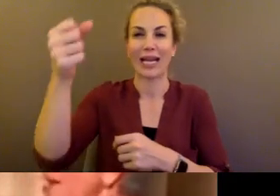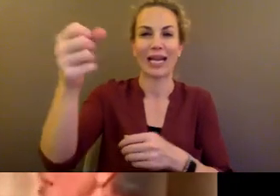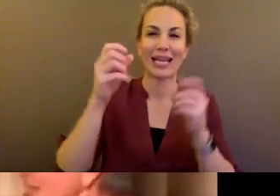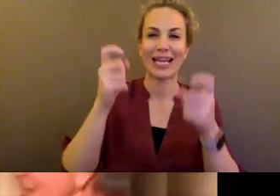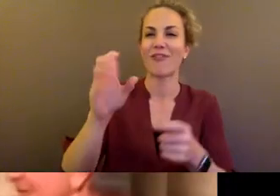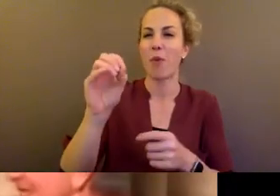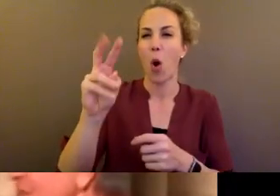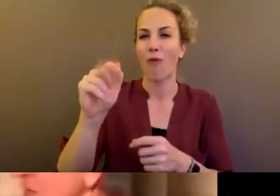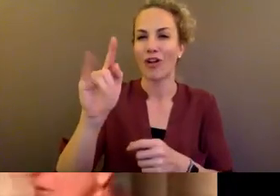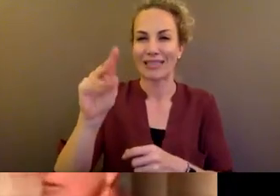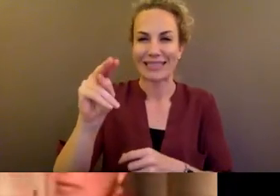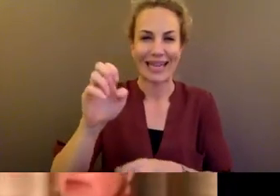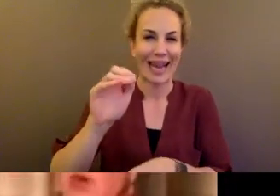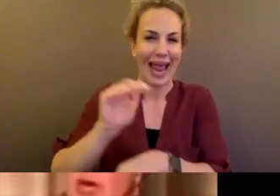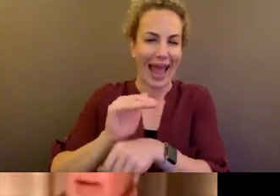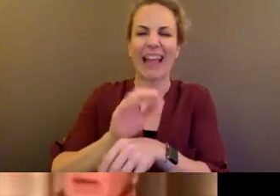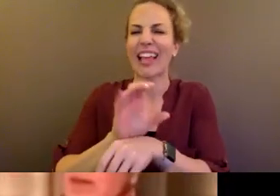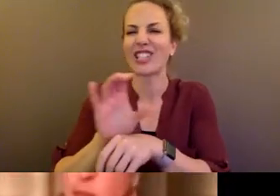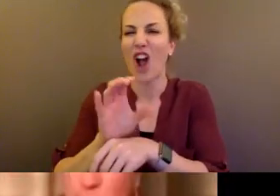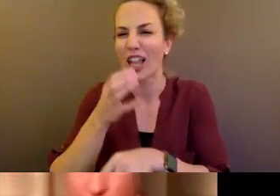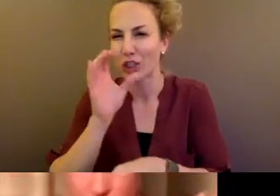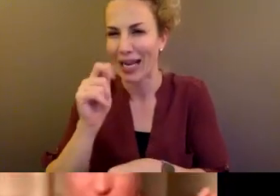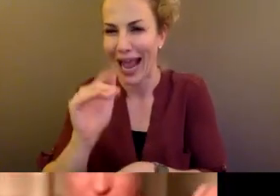We tried changing the bedtime. It didn't work.